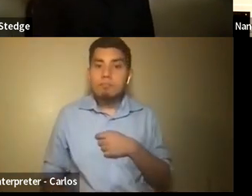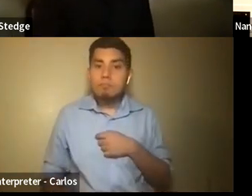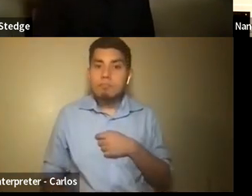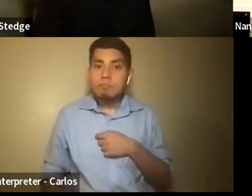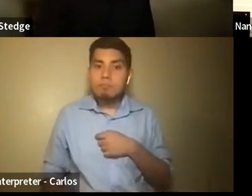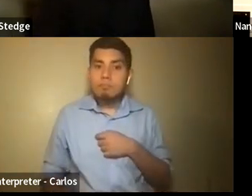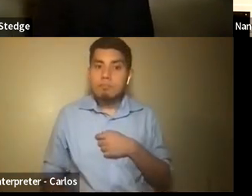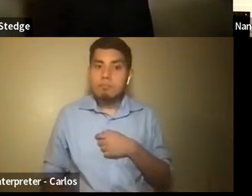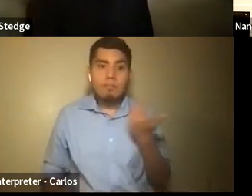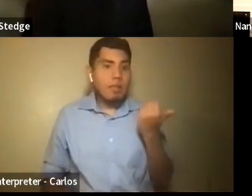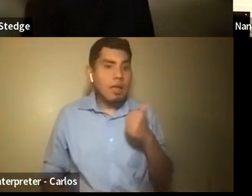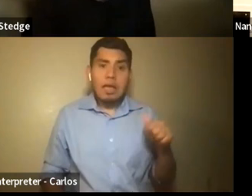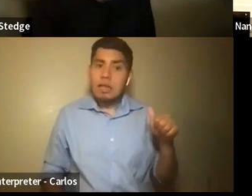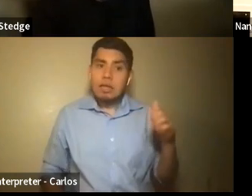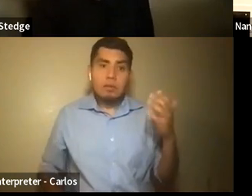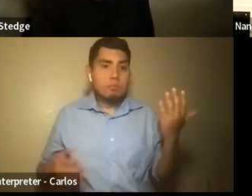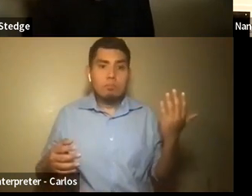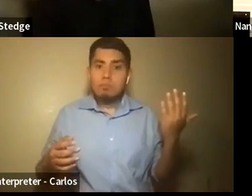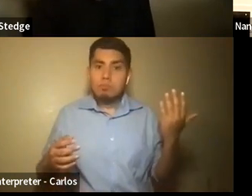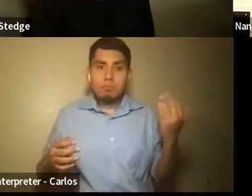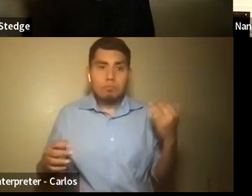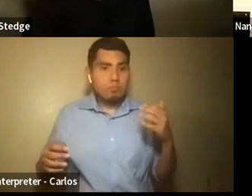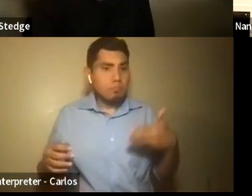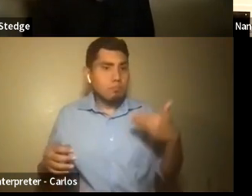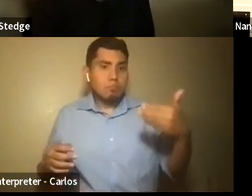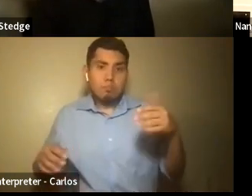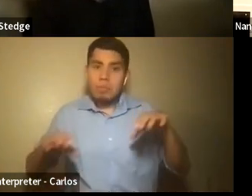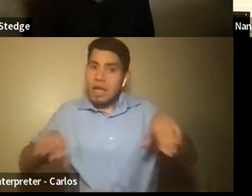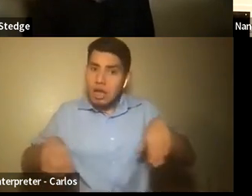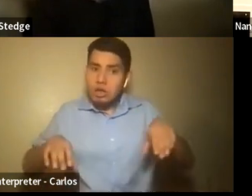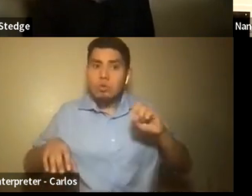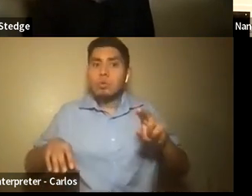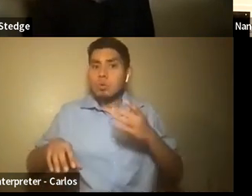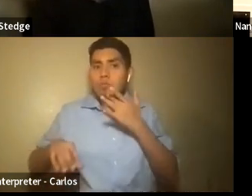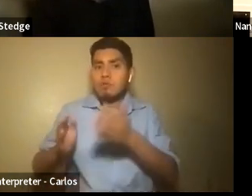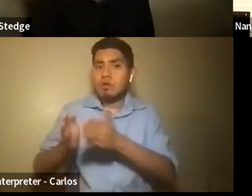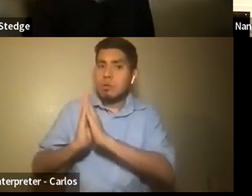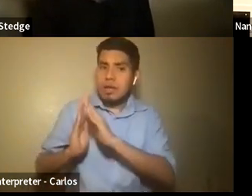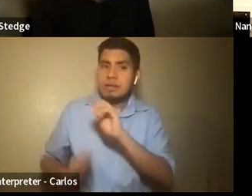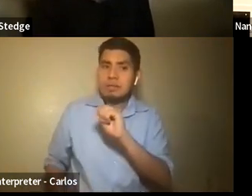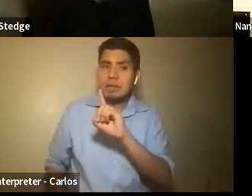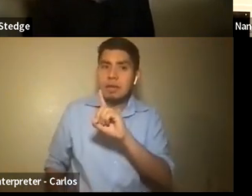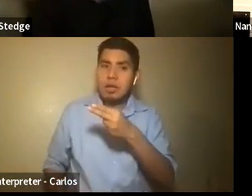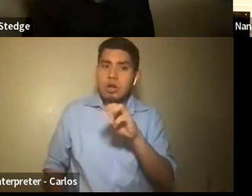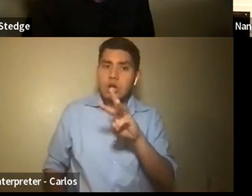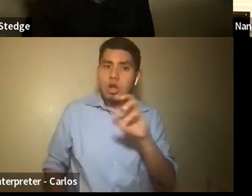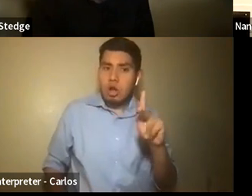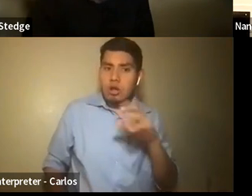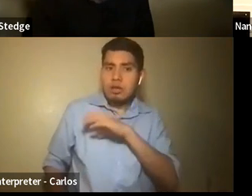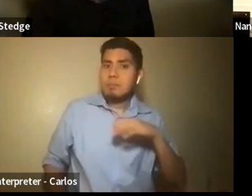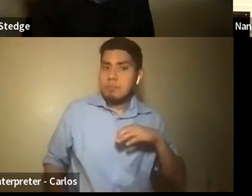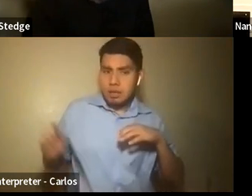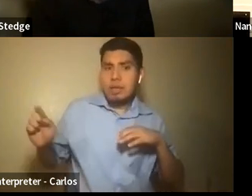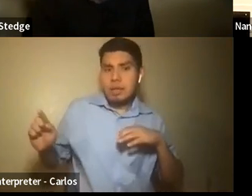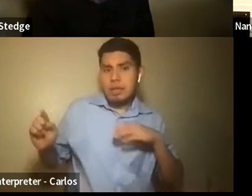Any motion that we want to put on the table here, or should we just simply ask the ad hoc committee to move forward